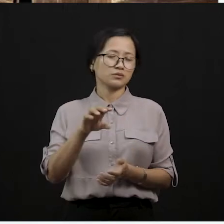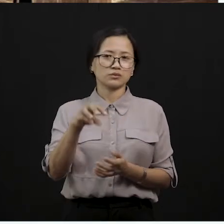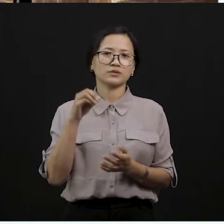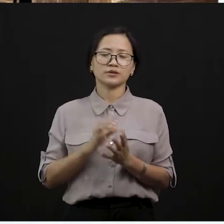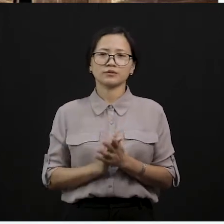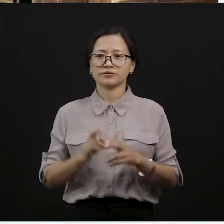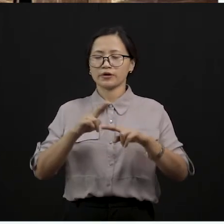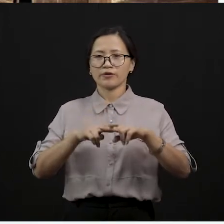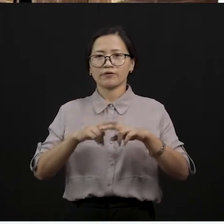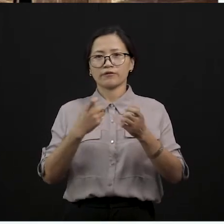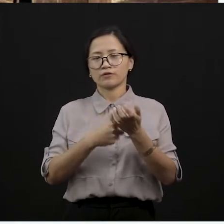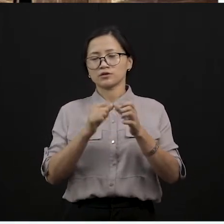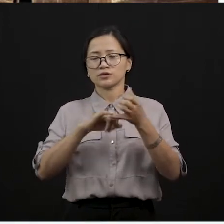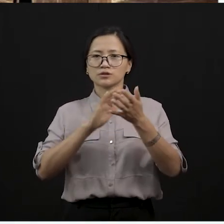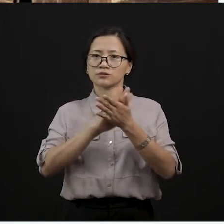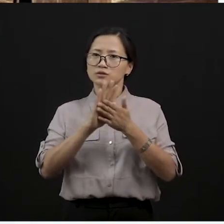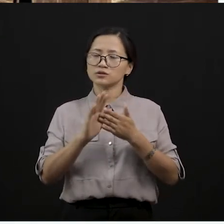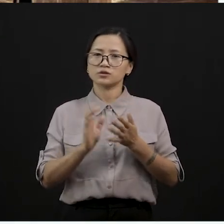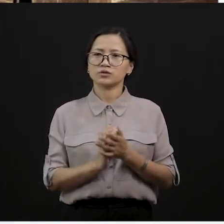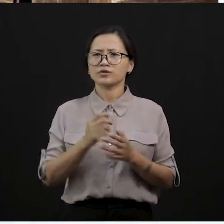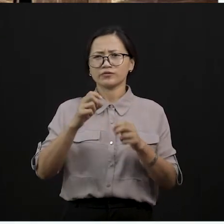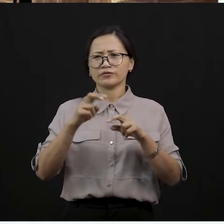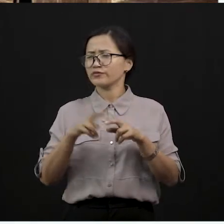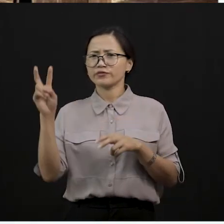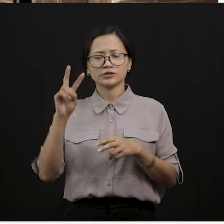vegetables like in sunny day, like in summer season.